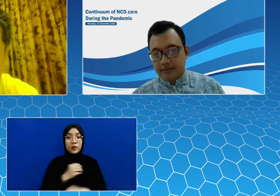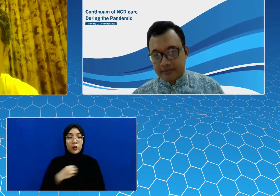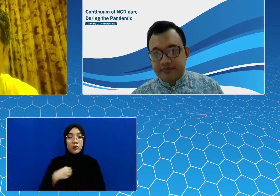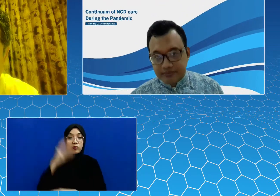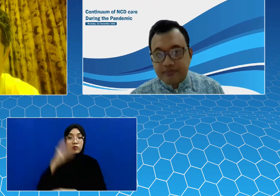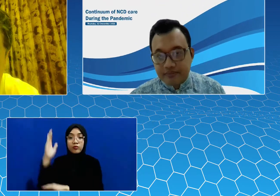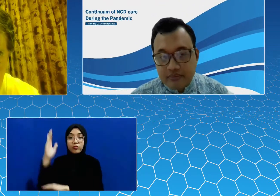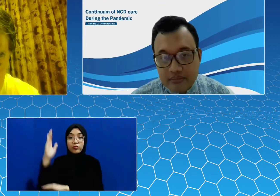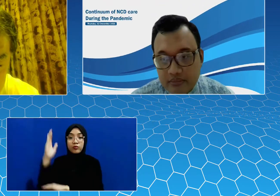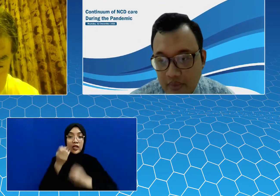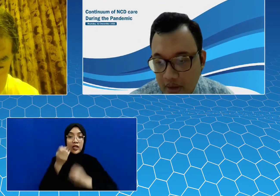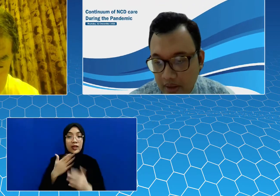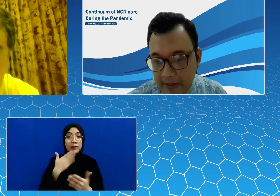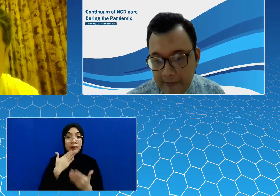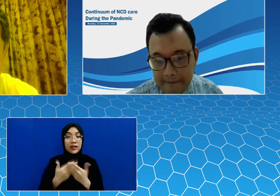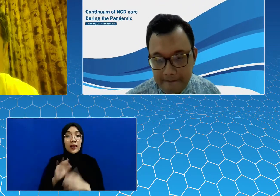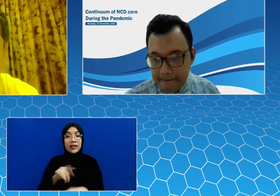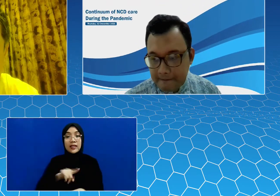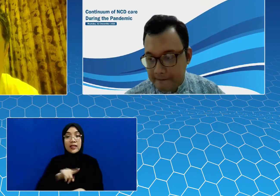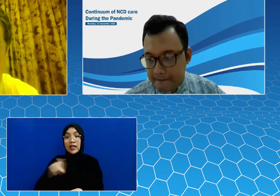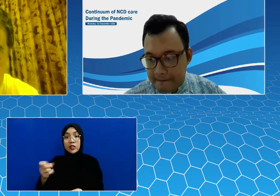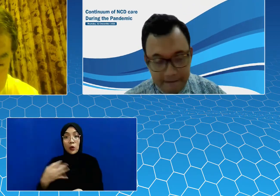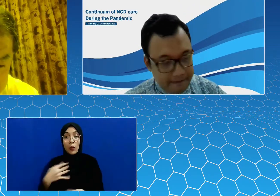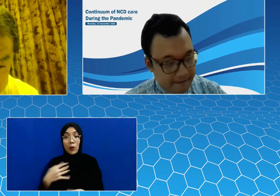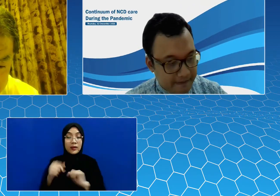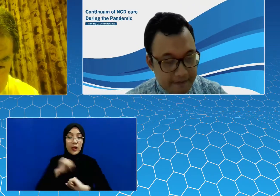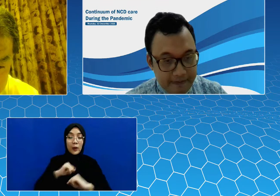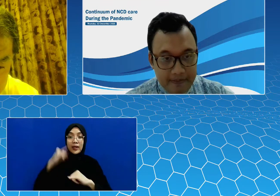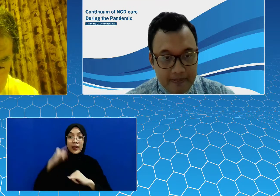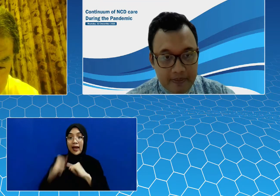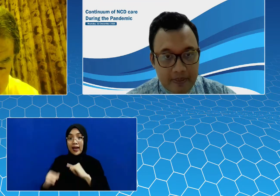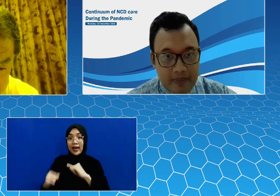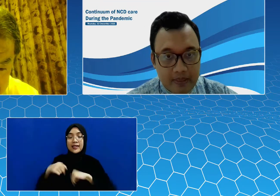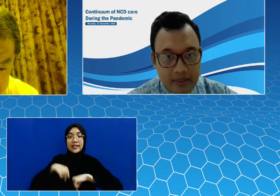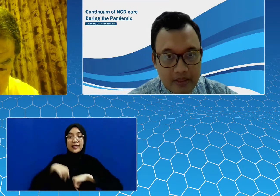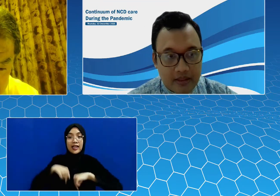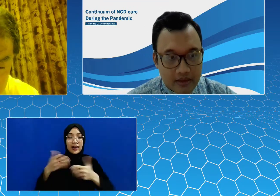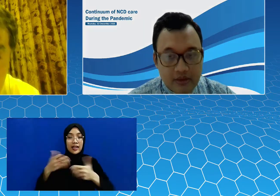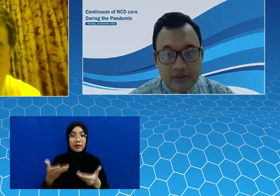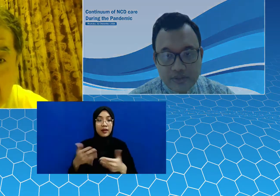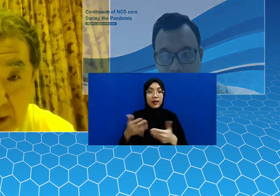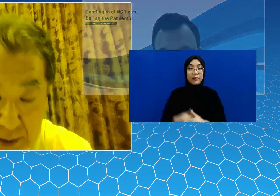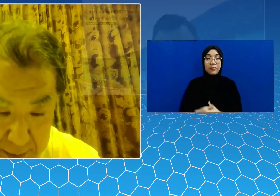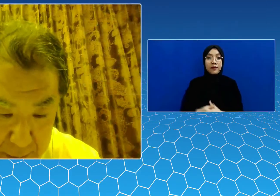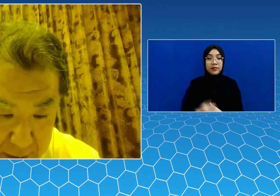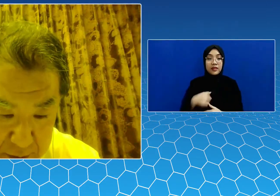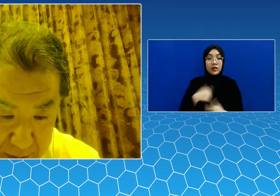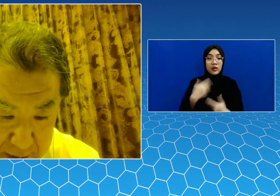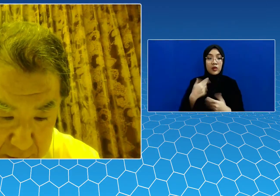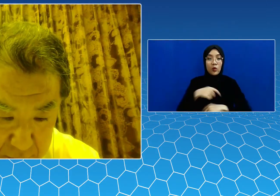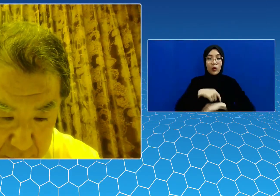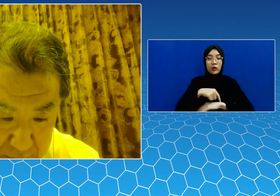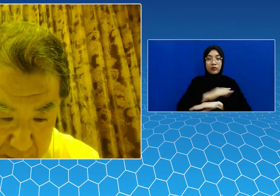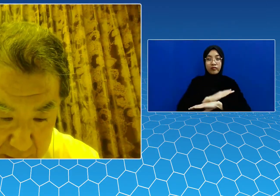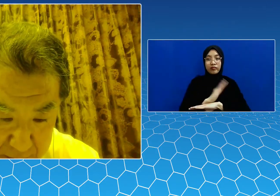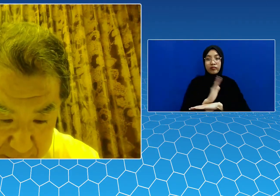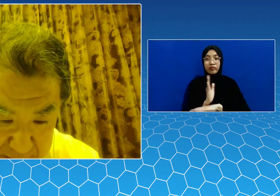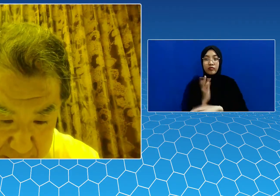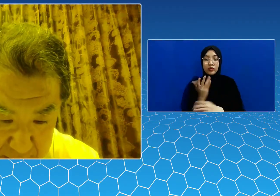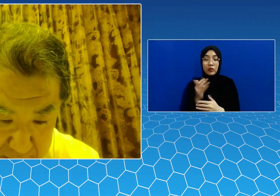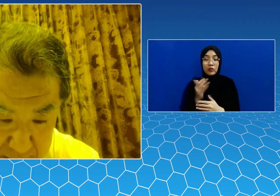end of the session. So I think we're going a bit over time. So can we go straight